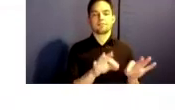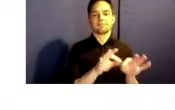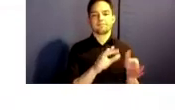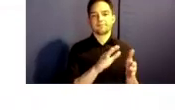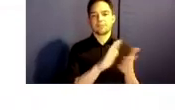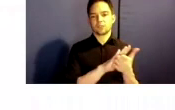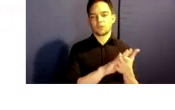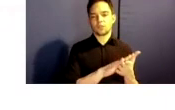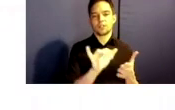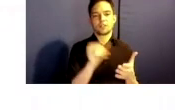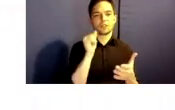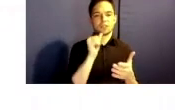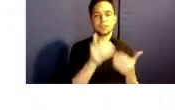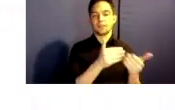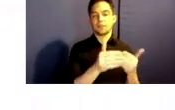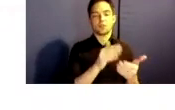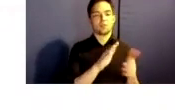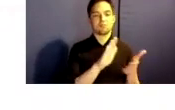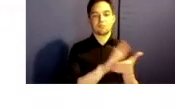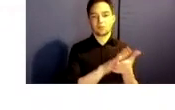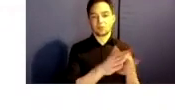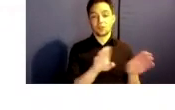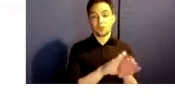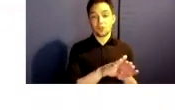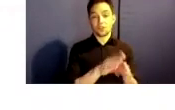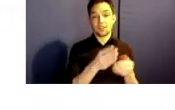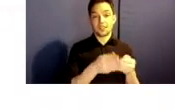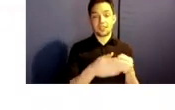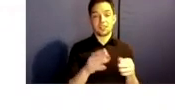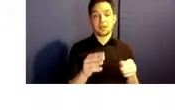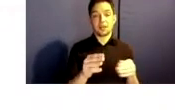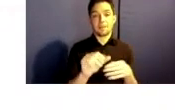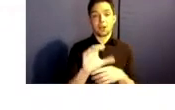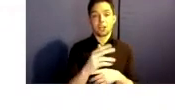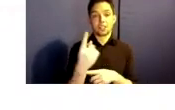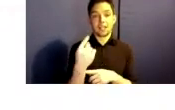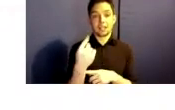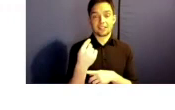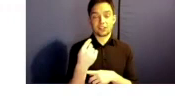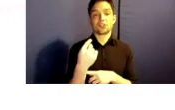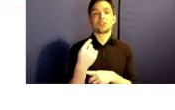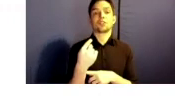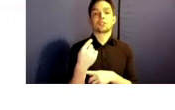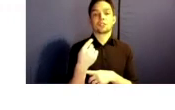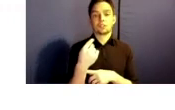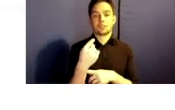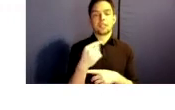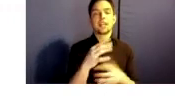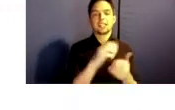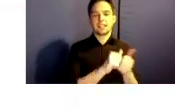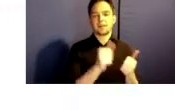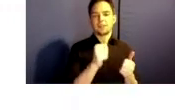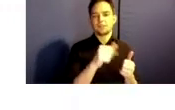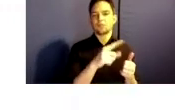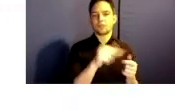even though school was closed at the end of March last year, we were very aware that we had to find a